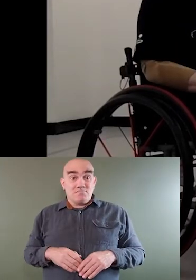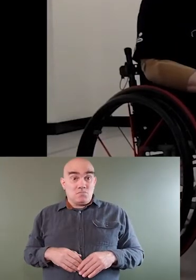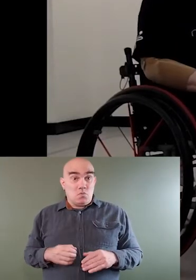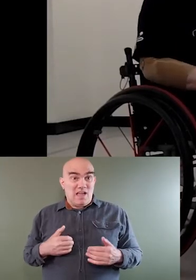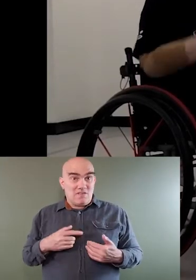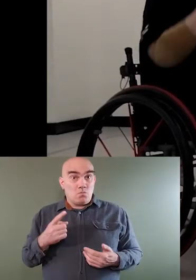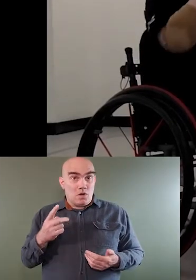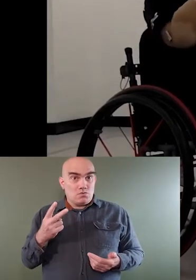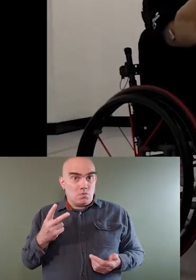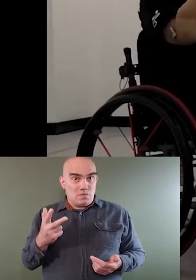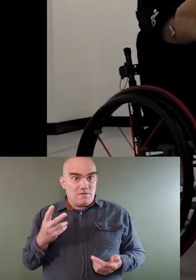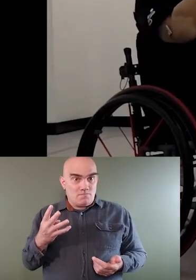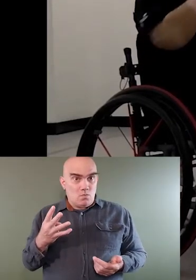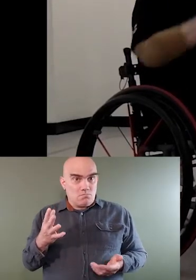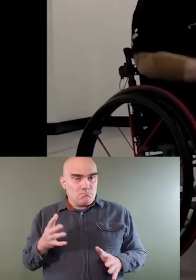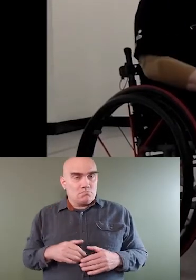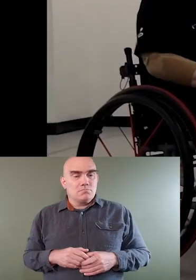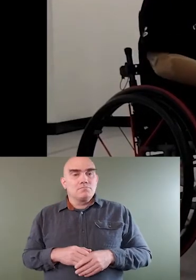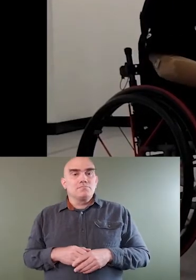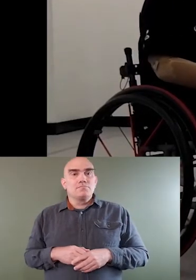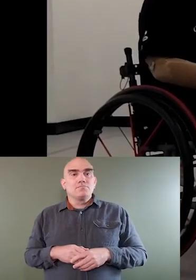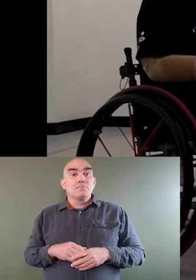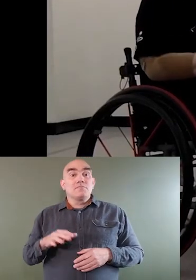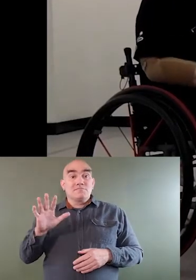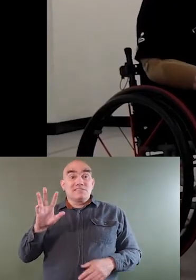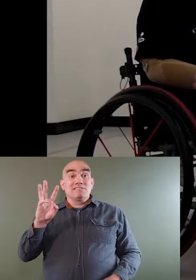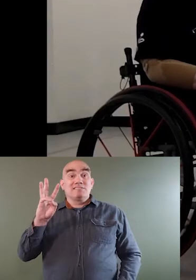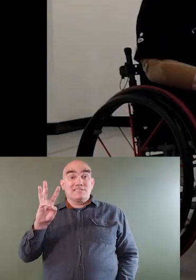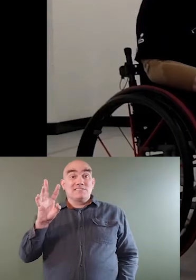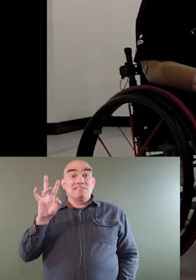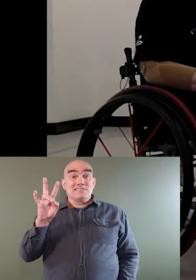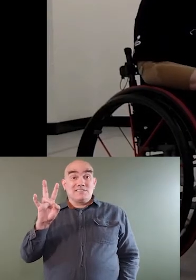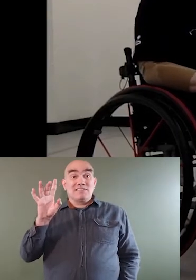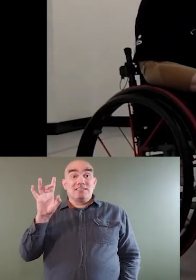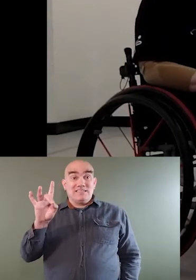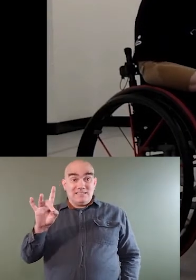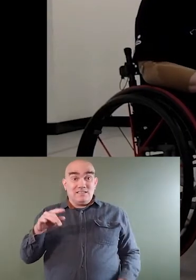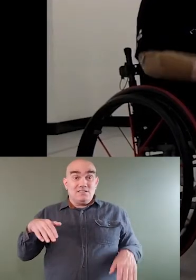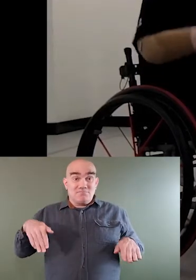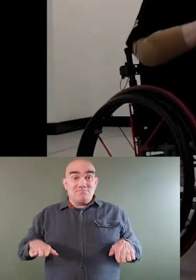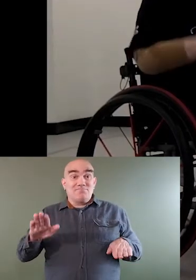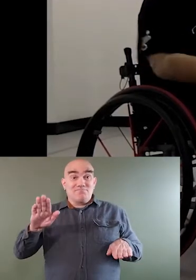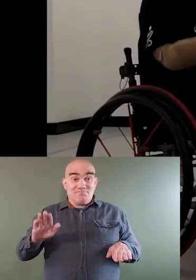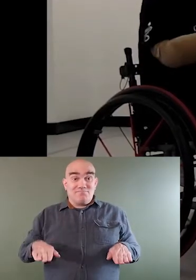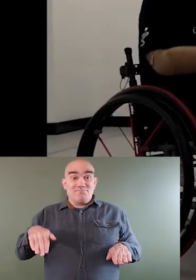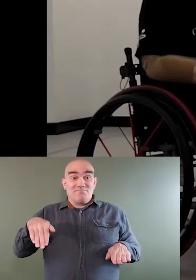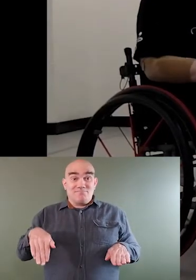so again, 1, 2, 3, 4, 5, 6, 7, 8.